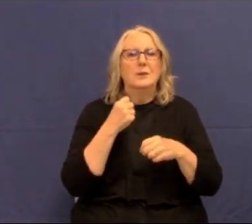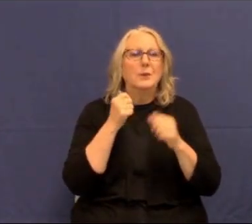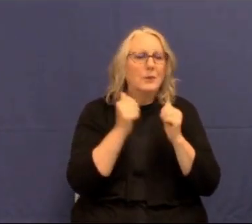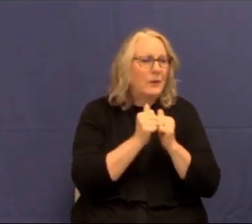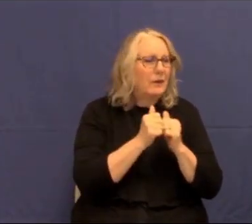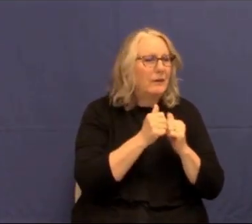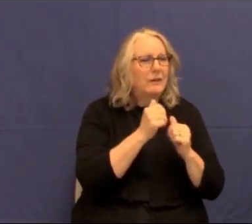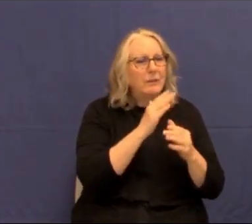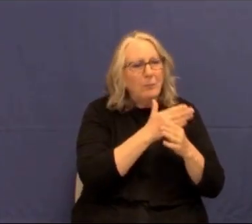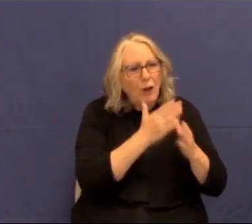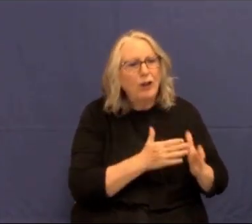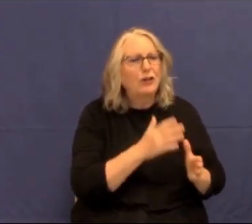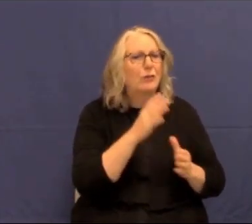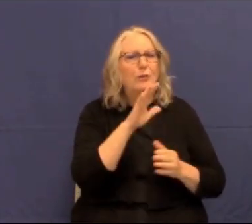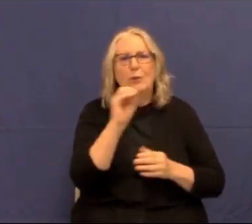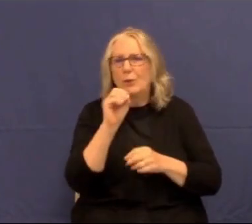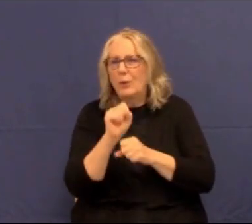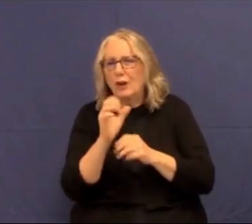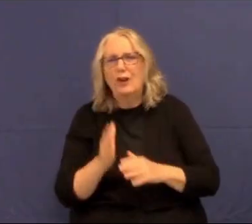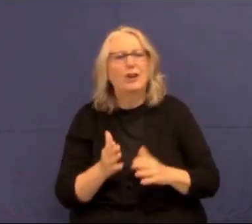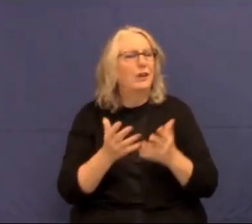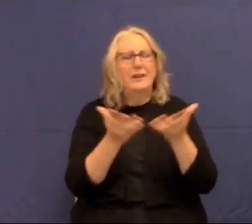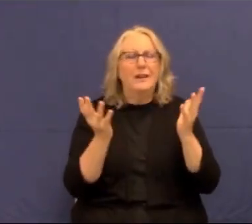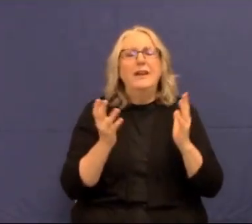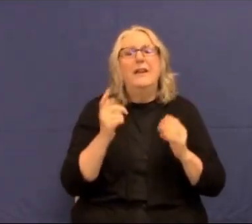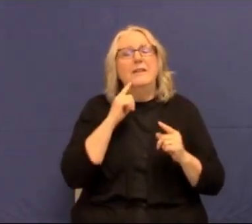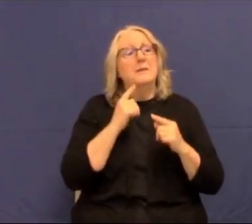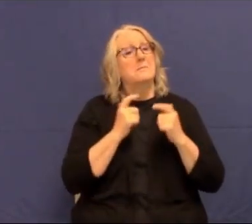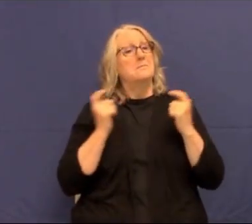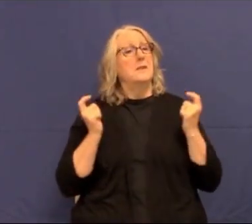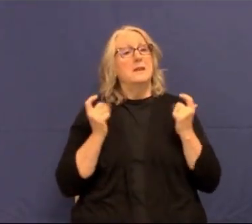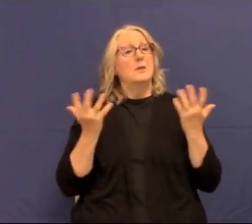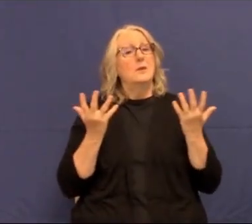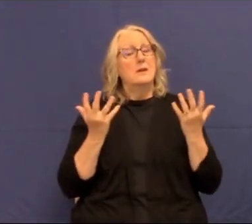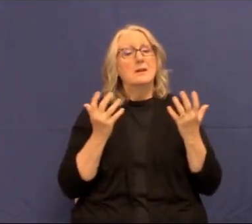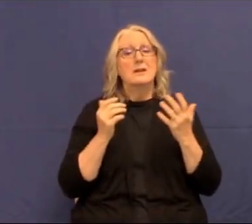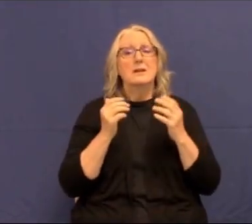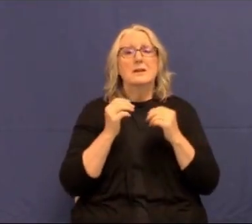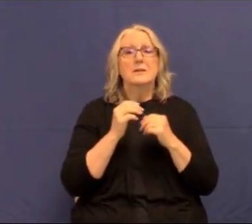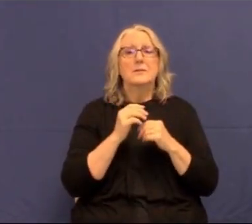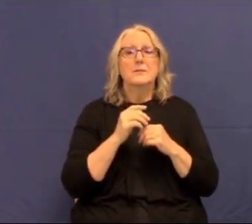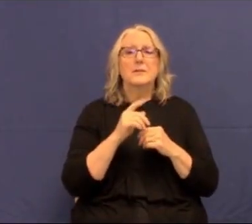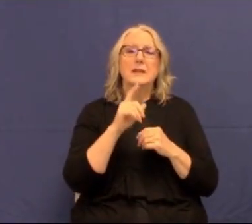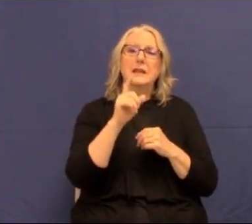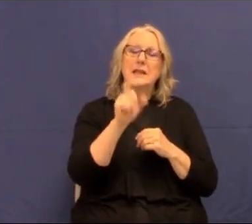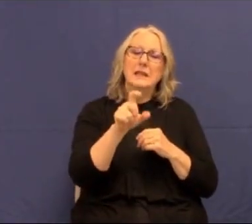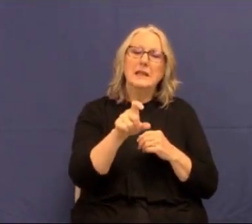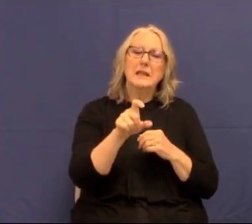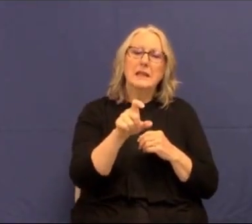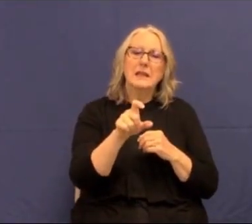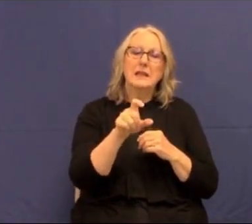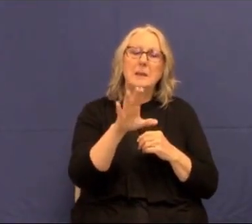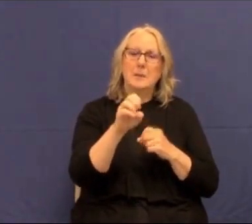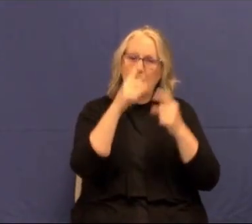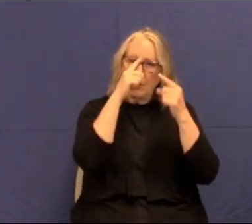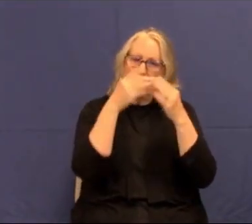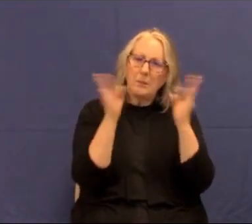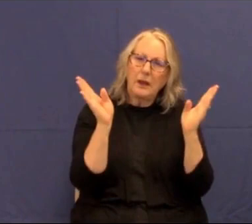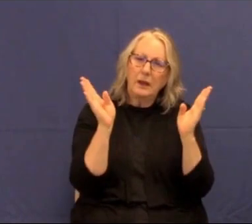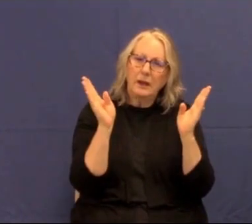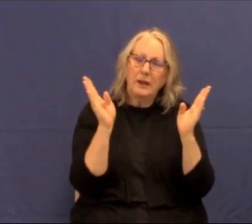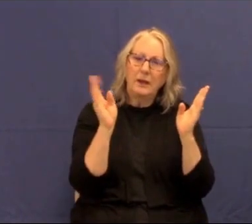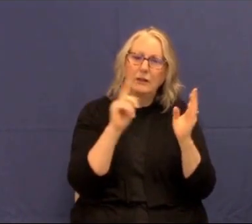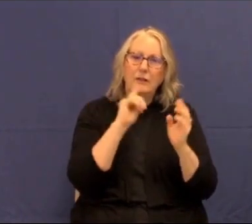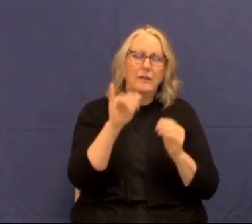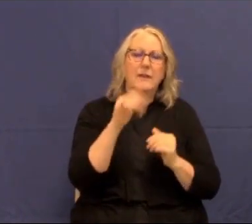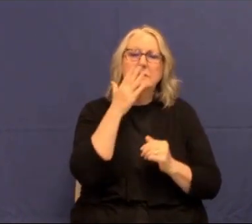rapport with my partners and coworkers and that type of thing. And I think that the big thing is you got to just be